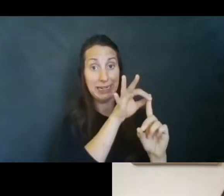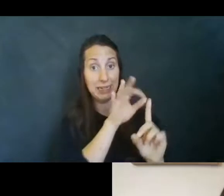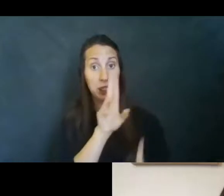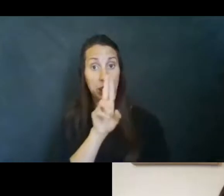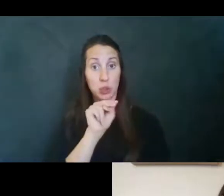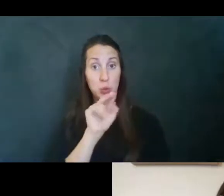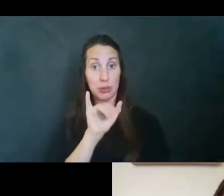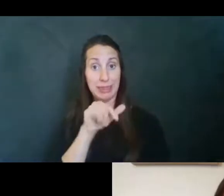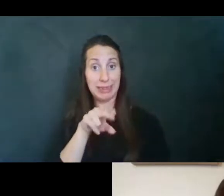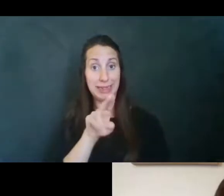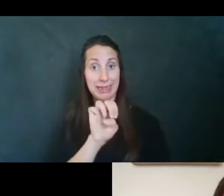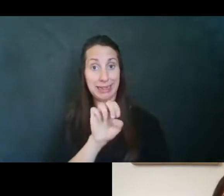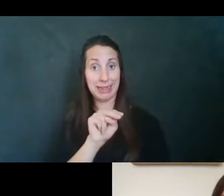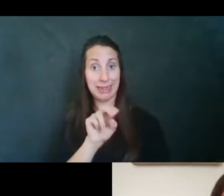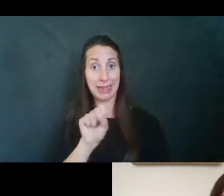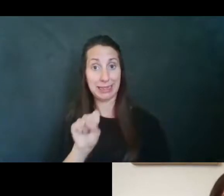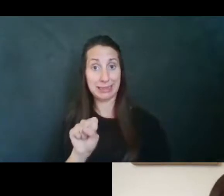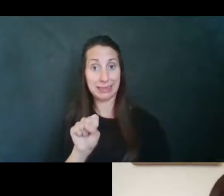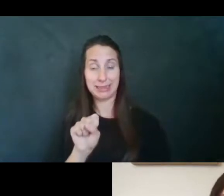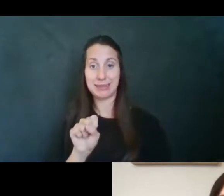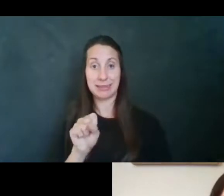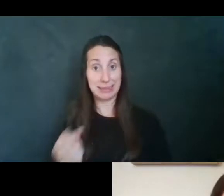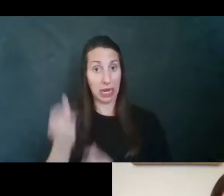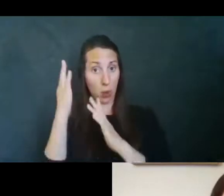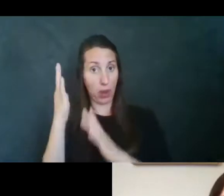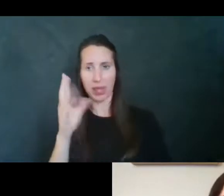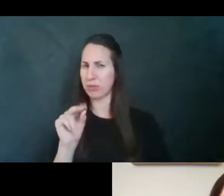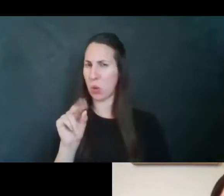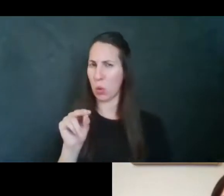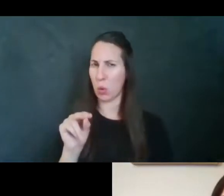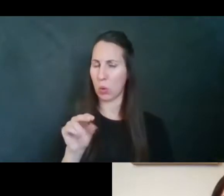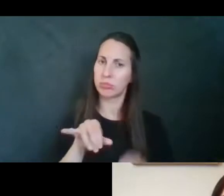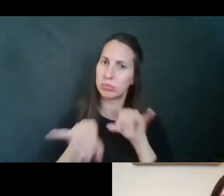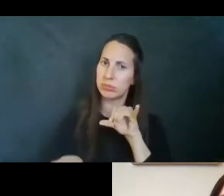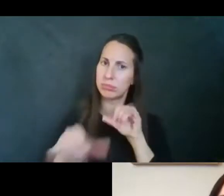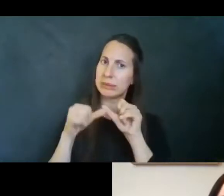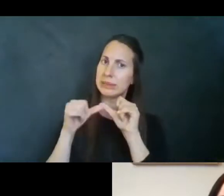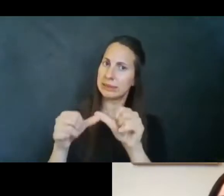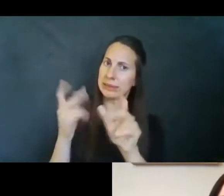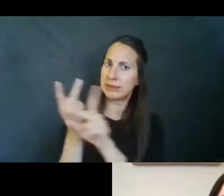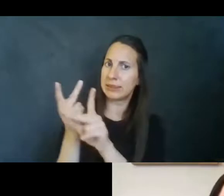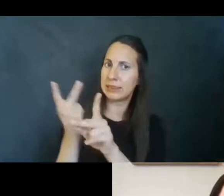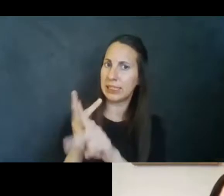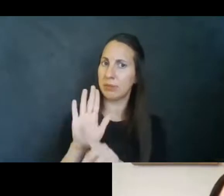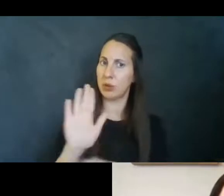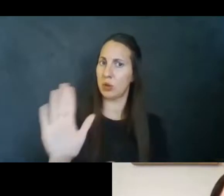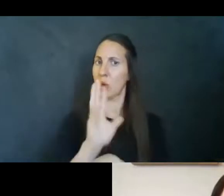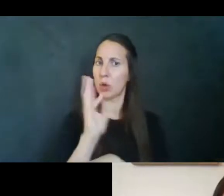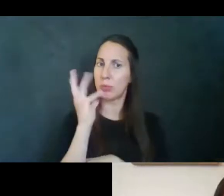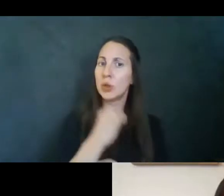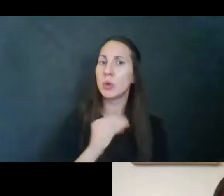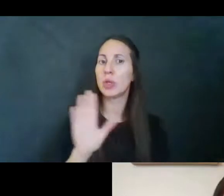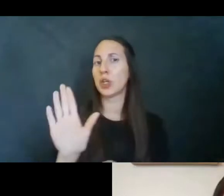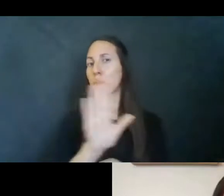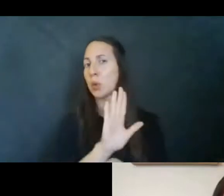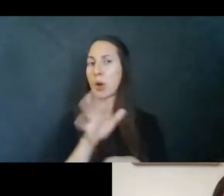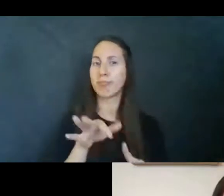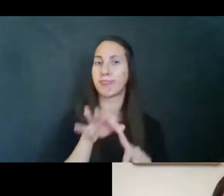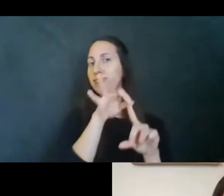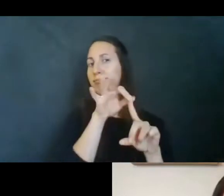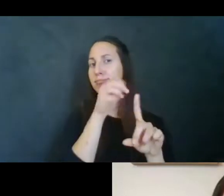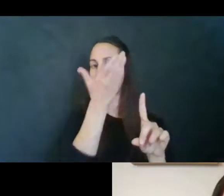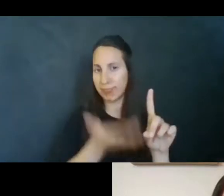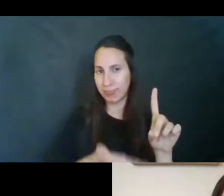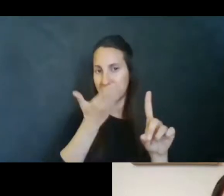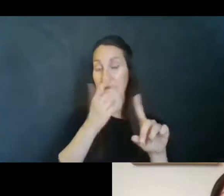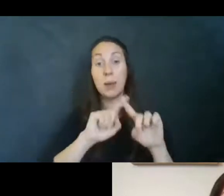anyone's idiosyncratic strengths and beauty. What I do mean by normalization and taking away the difference